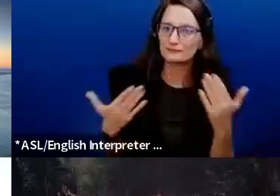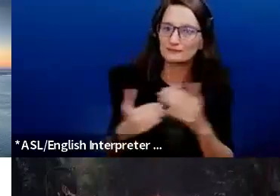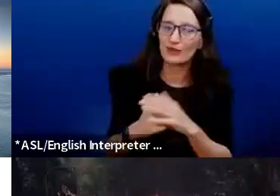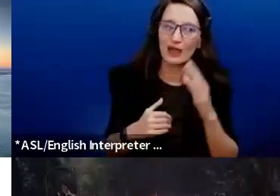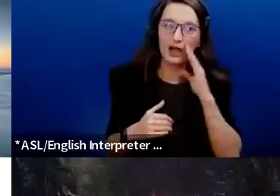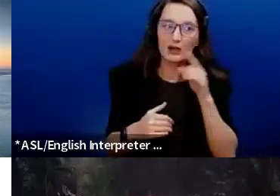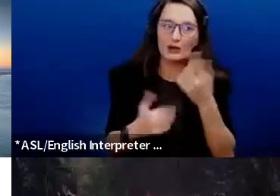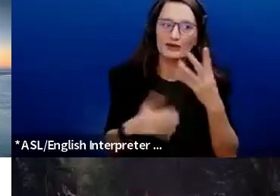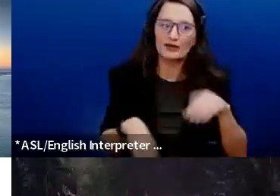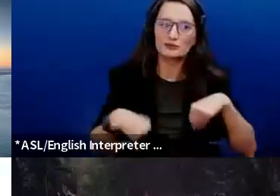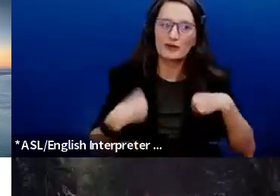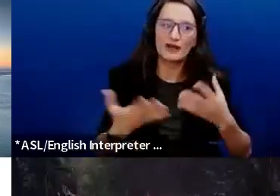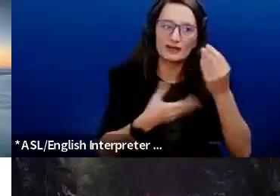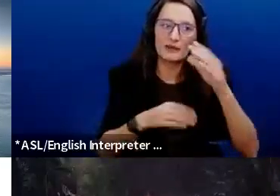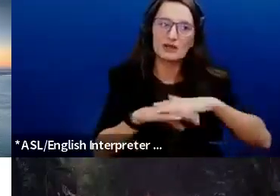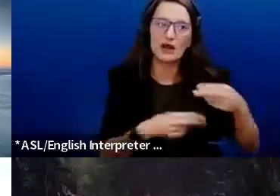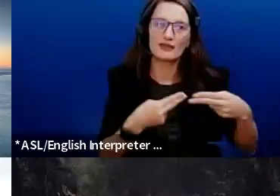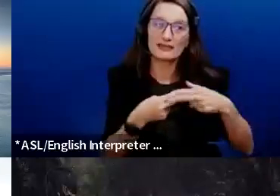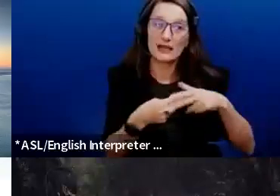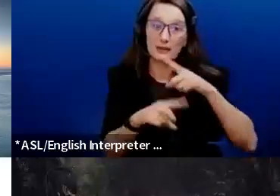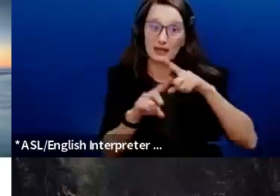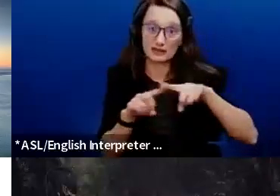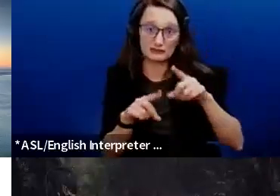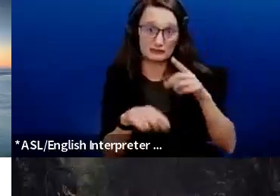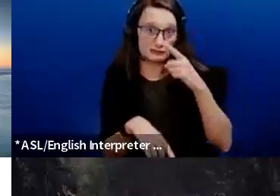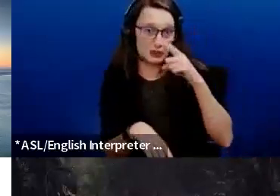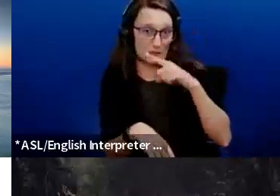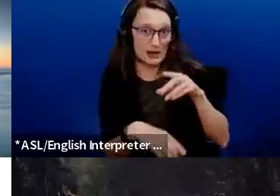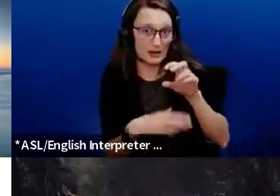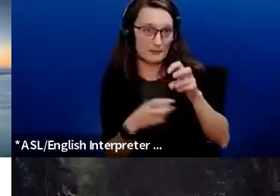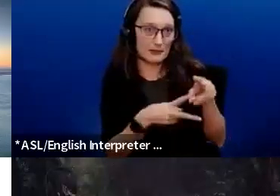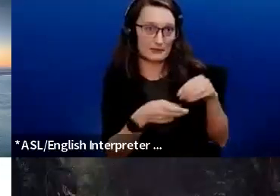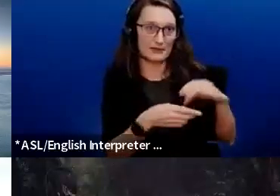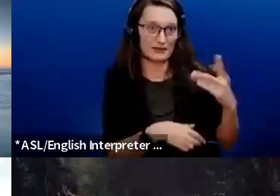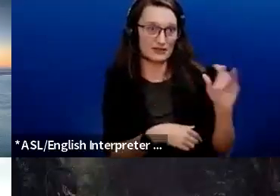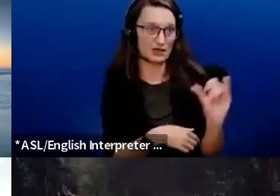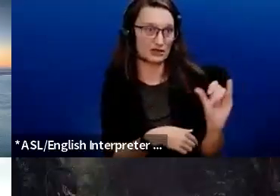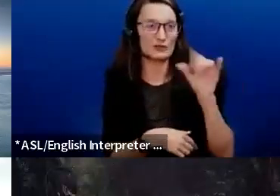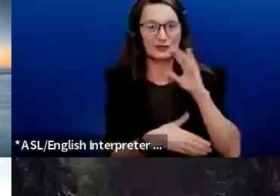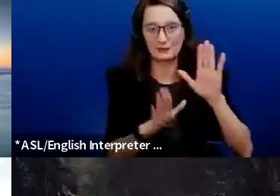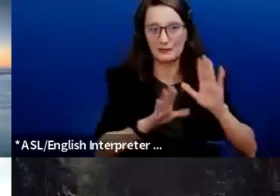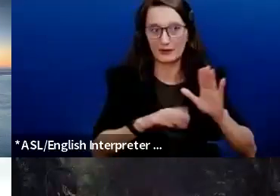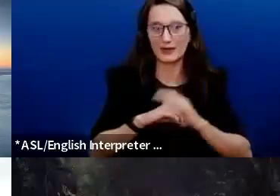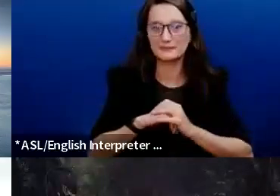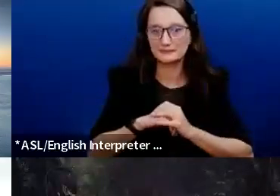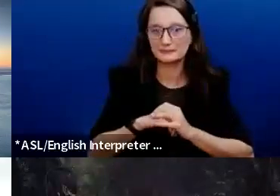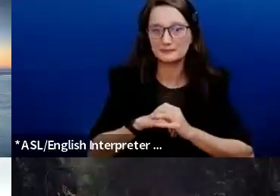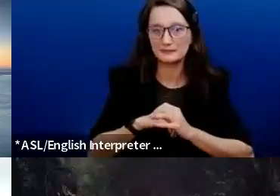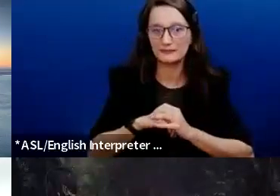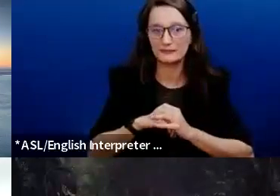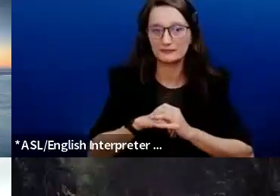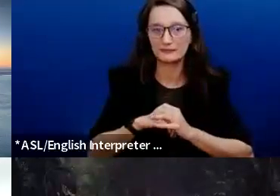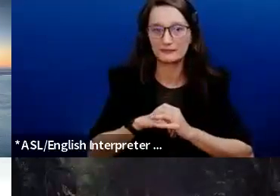your information on the slide, but if you want to just drop it in the chat for folks too, Brett, I think that would be great. And then I know